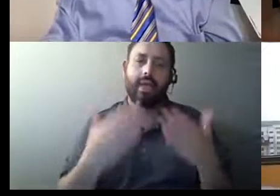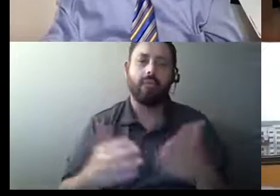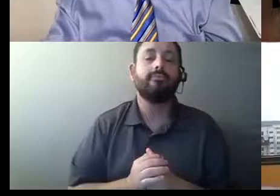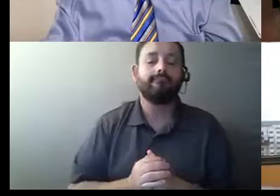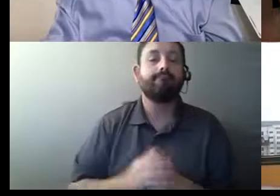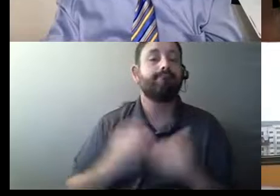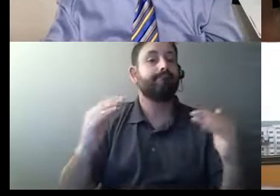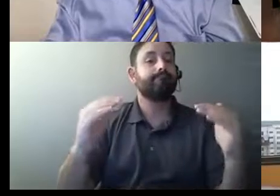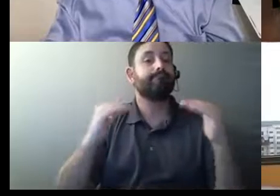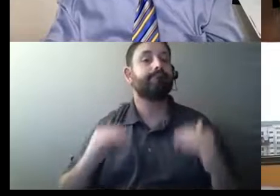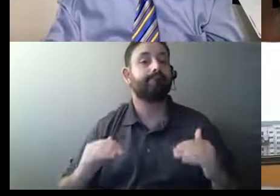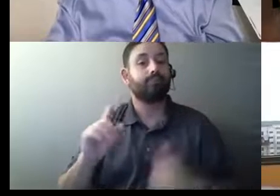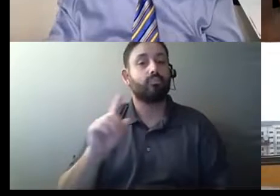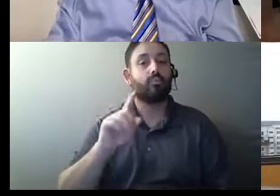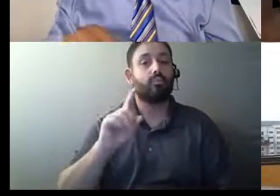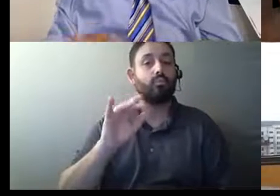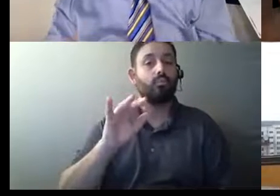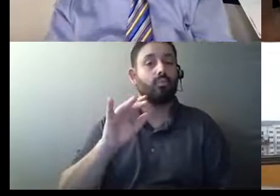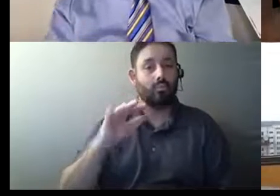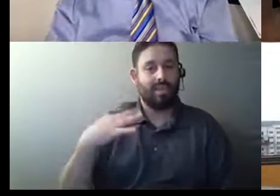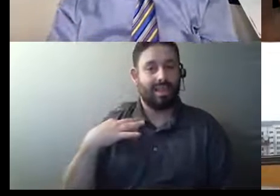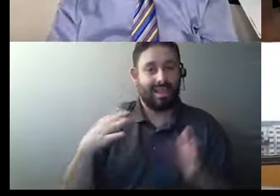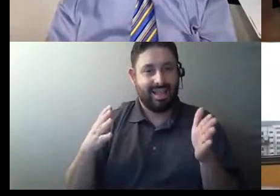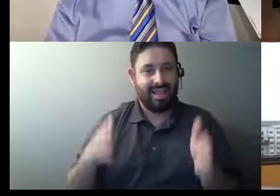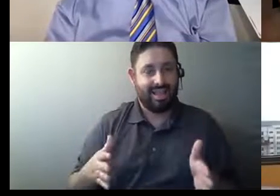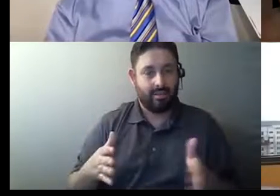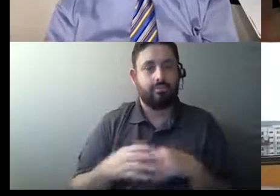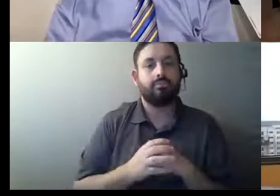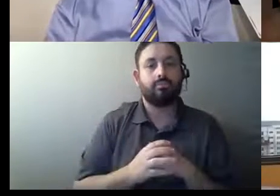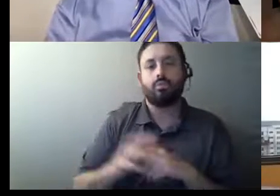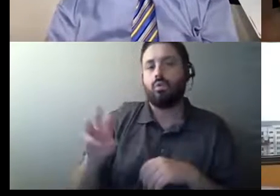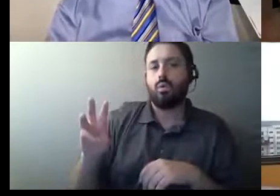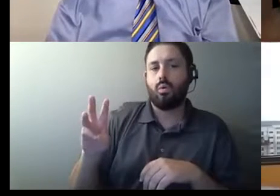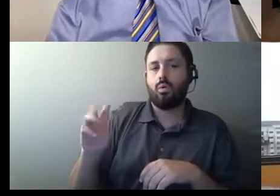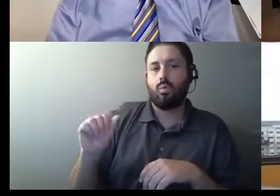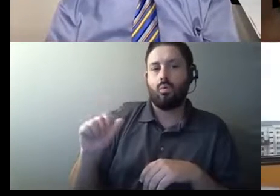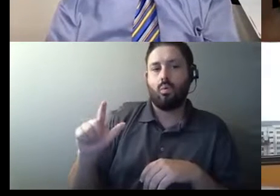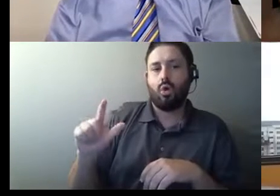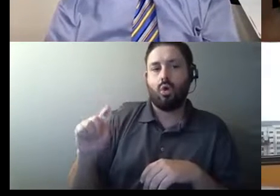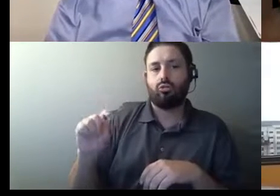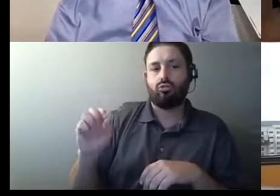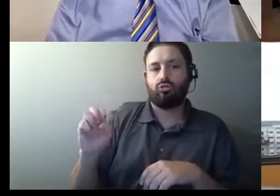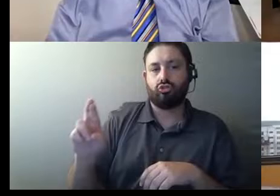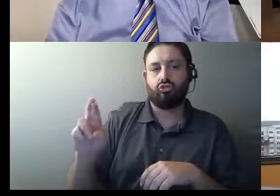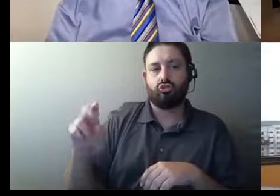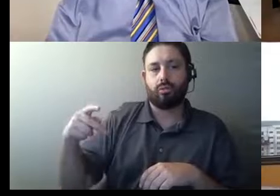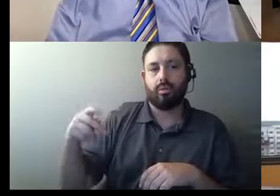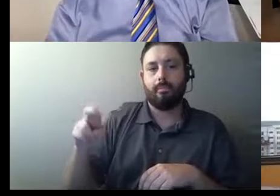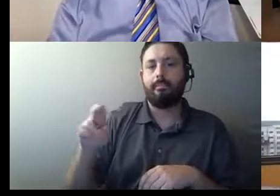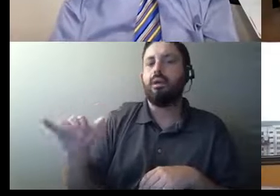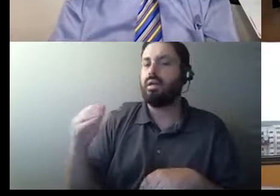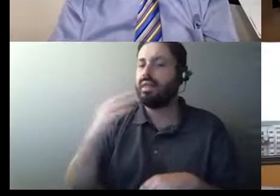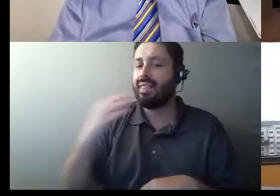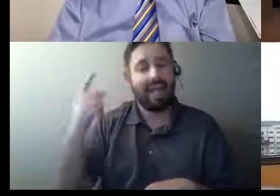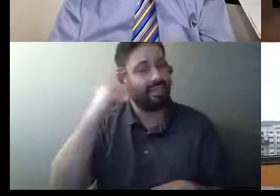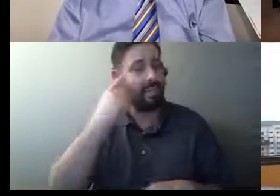And the next candidate for this question is Walter Perry. Thank you. I think the